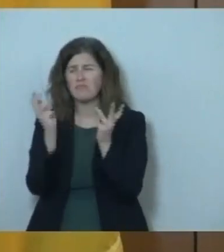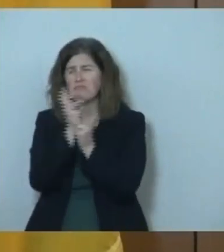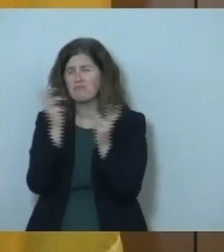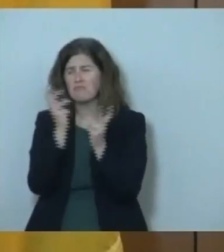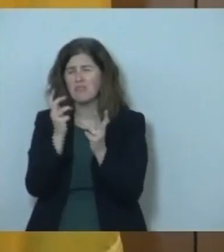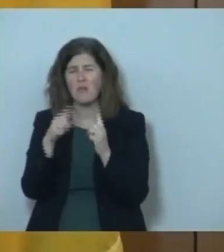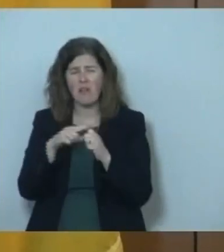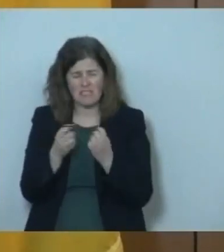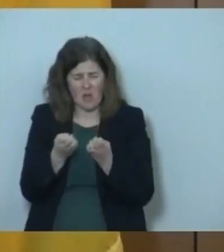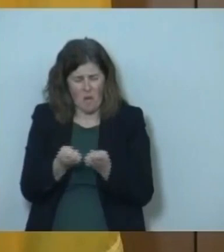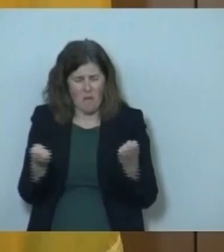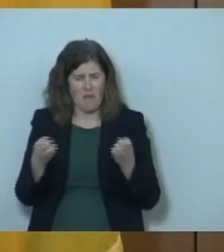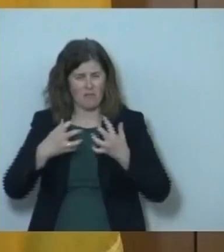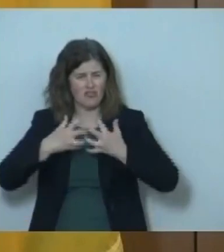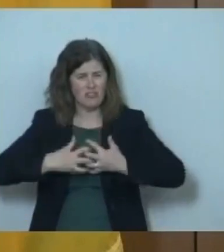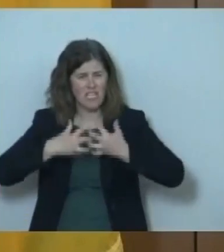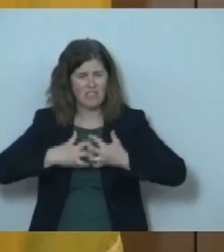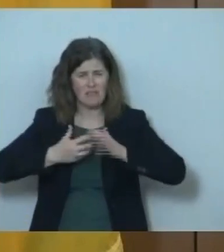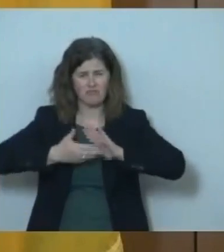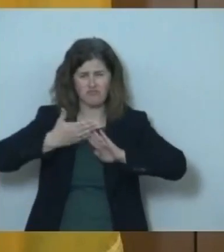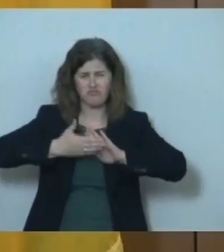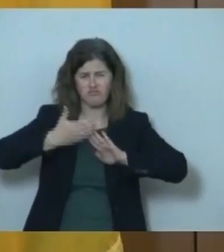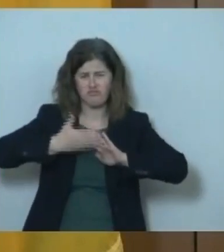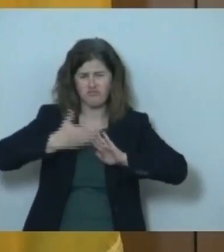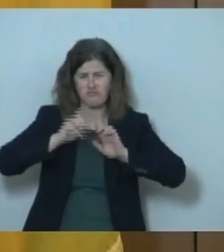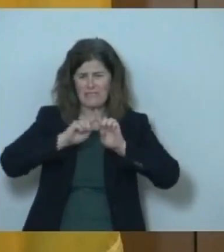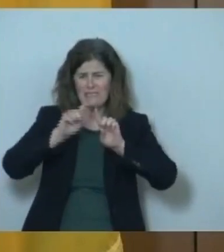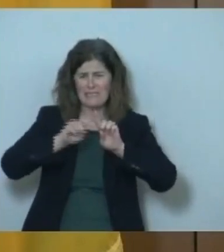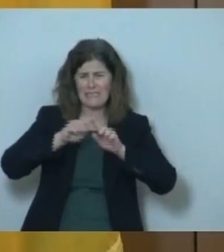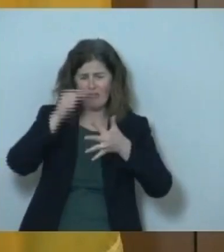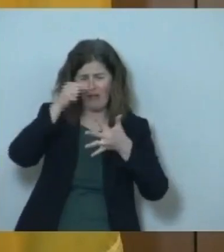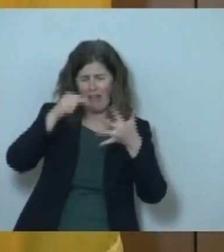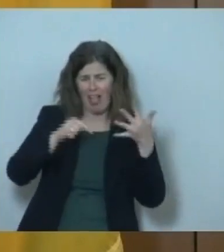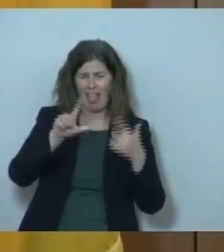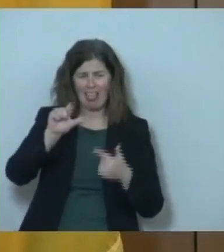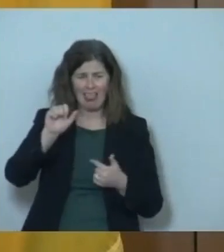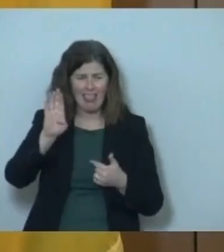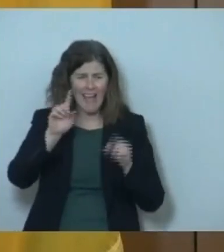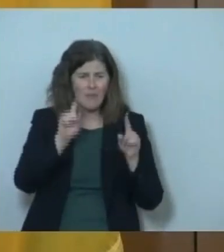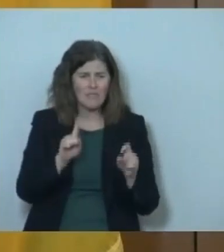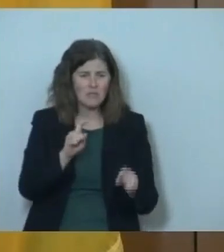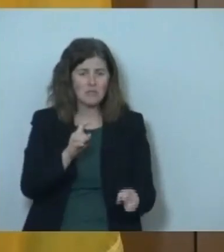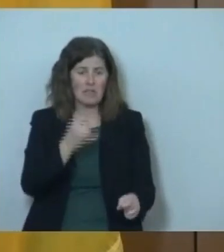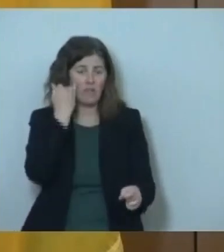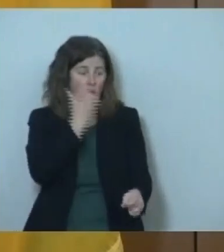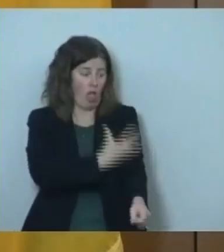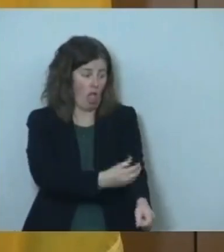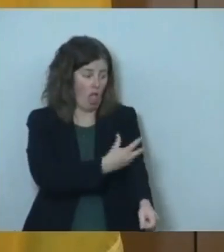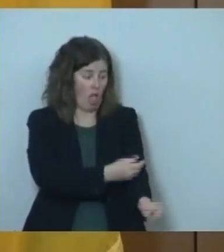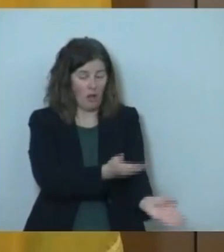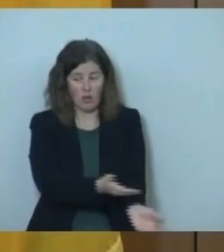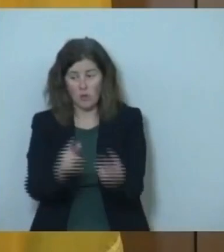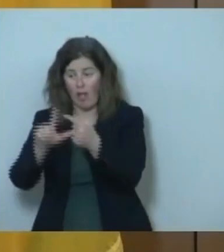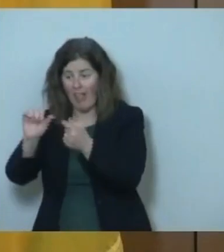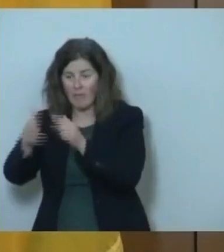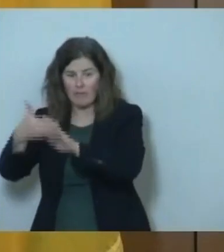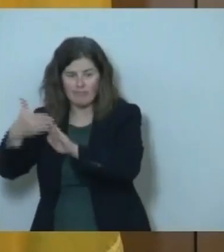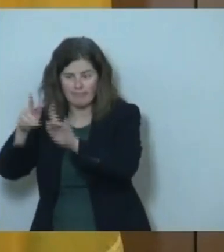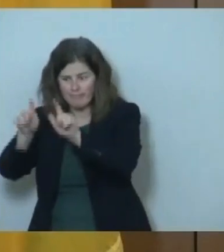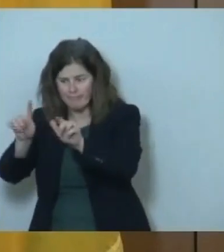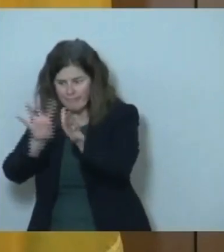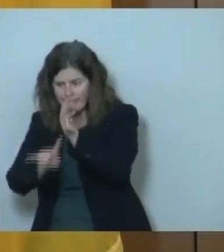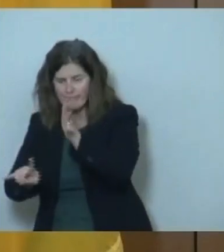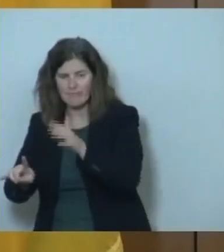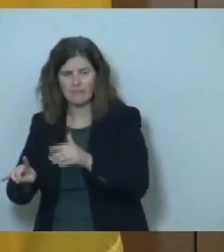these instruments that run any number of laboratory tests. You get a blood test, it goes to a lab, they run it. You get